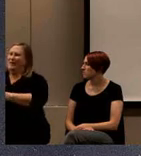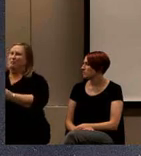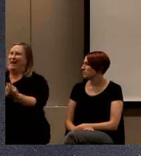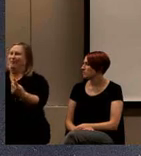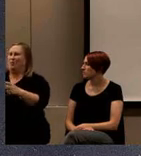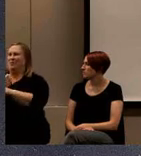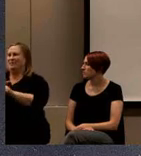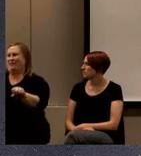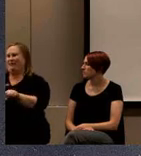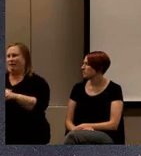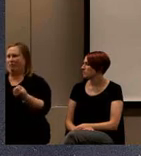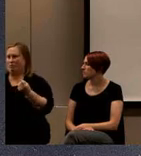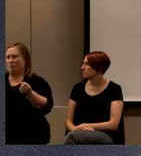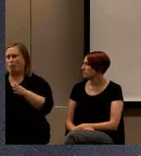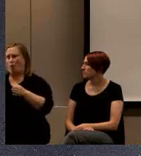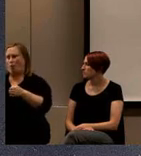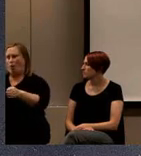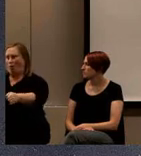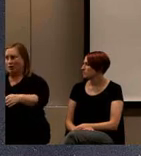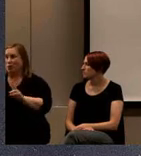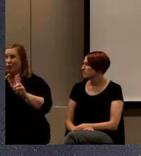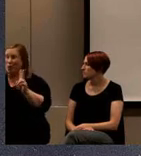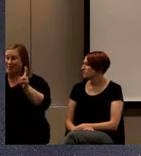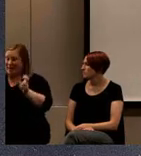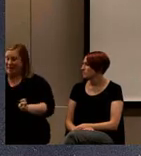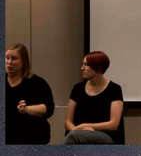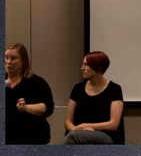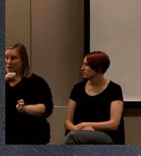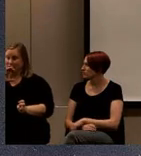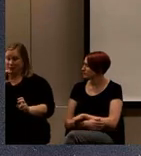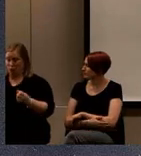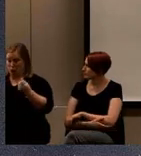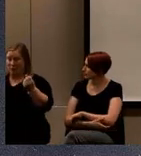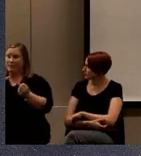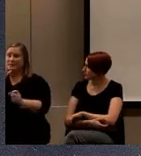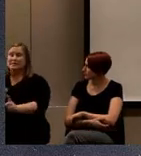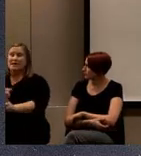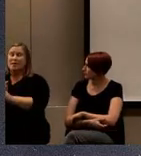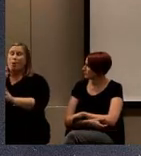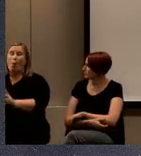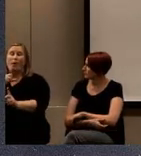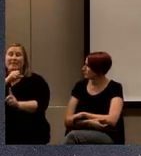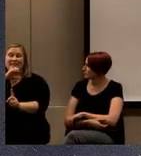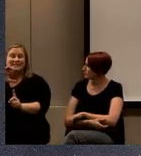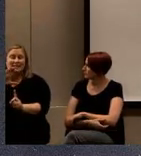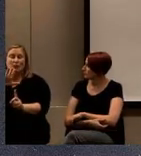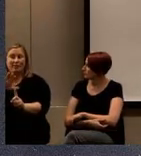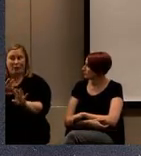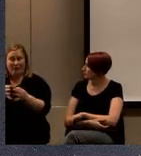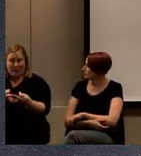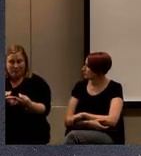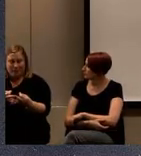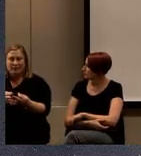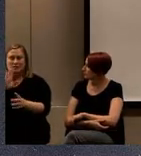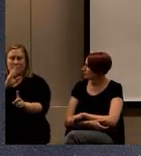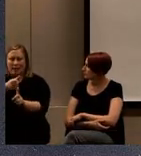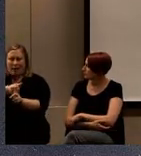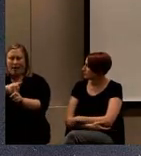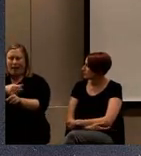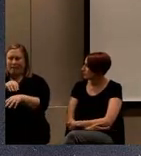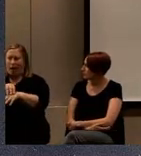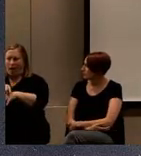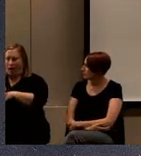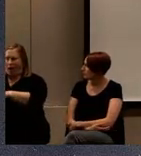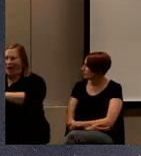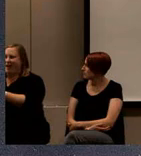road, because we know that, you know, the issue of senior driving doesn't just affect senior drivers and their family members, it also affects everyone who's sharing